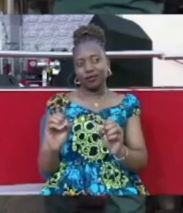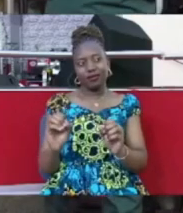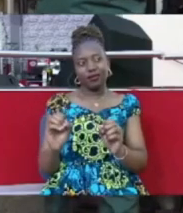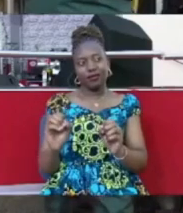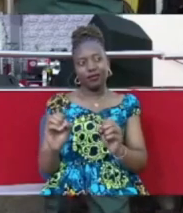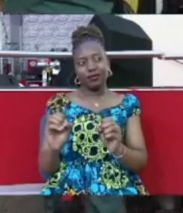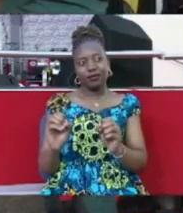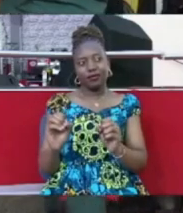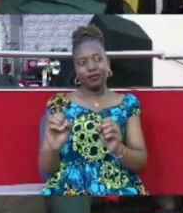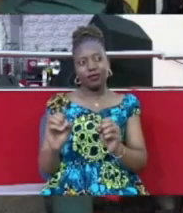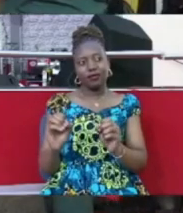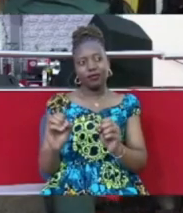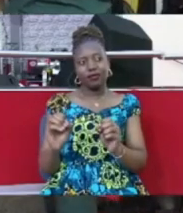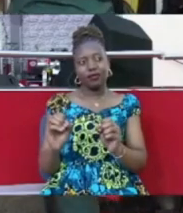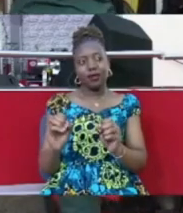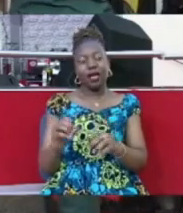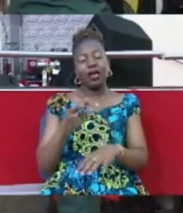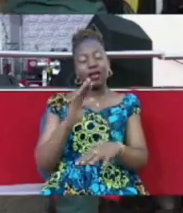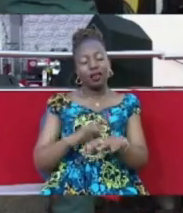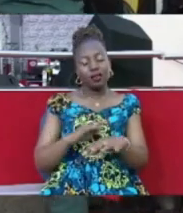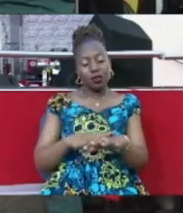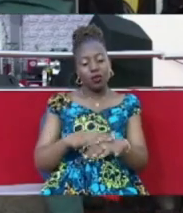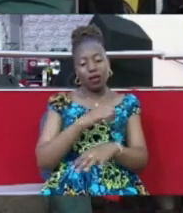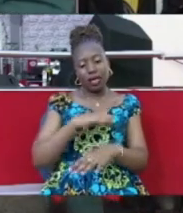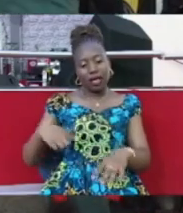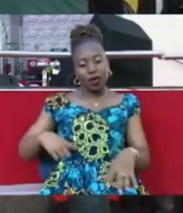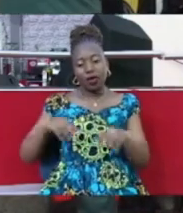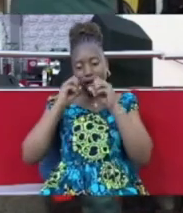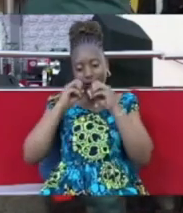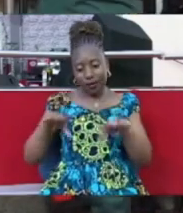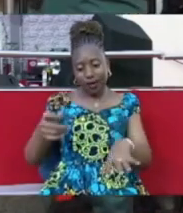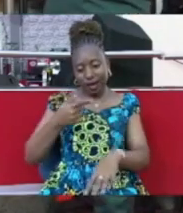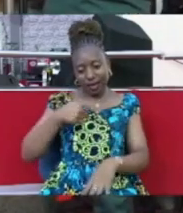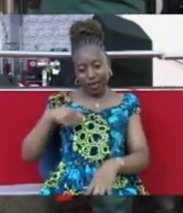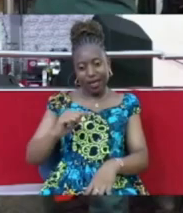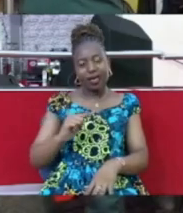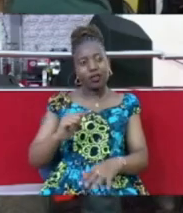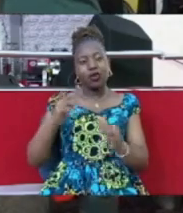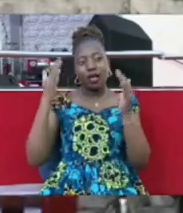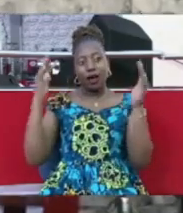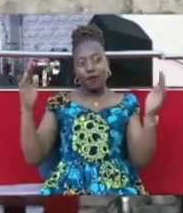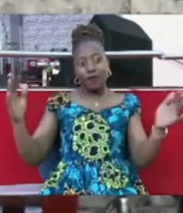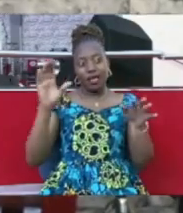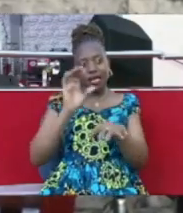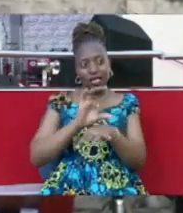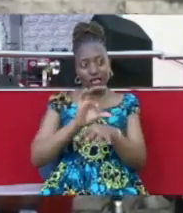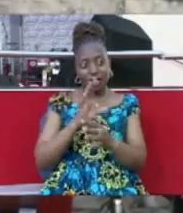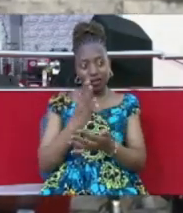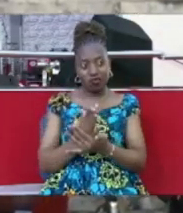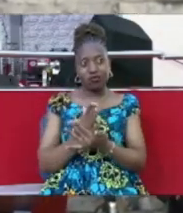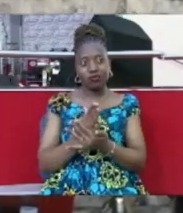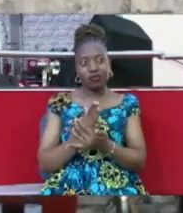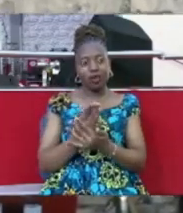Mungu na vitu vya kawaida tu. It is good the Lord has blessed us with a magnificent cathedral. Ni vizuri Mungu ametupatia hekalo nzuri.